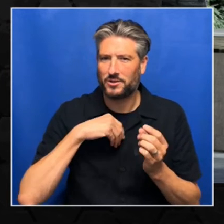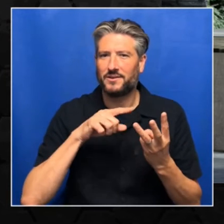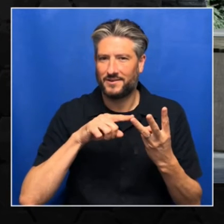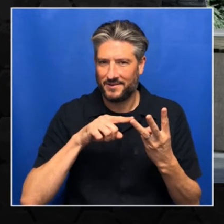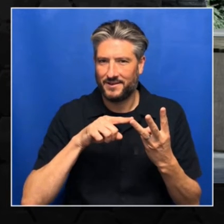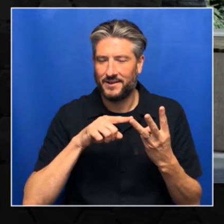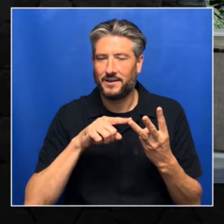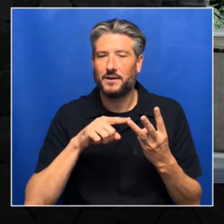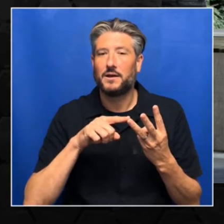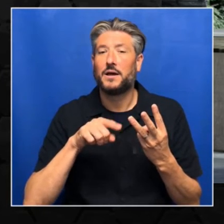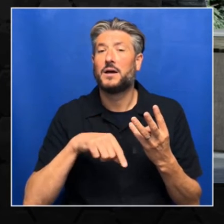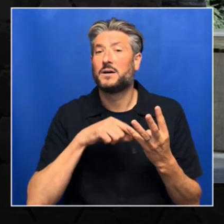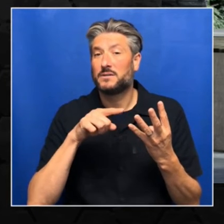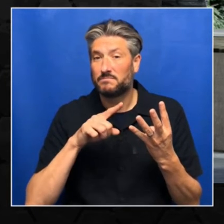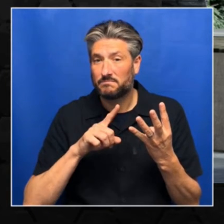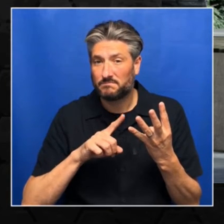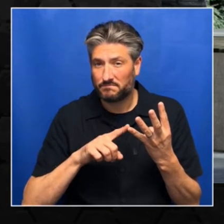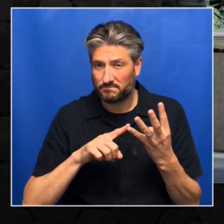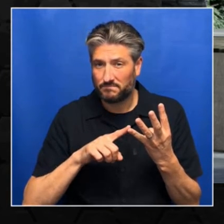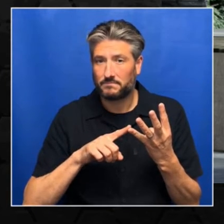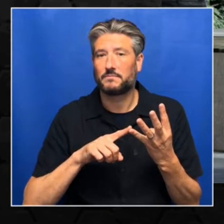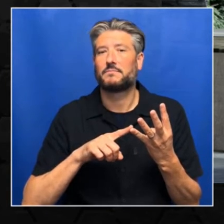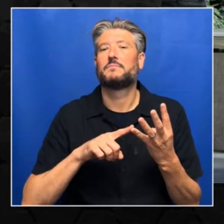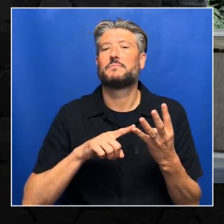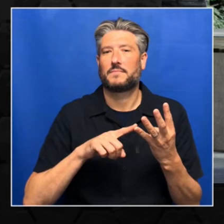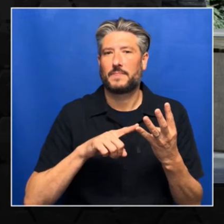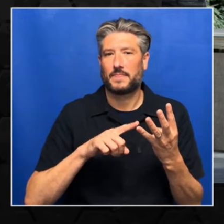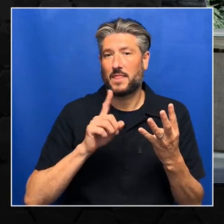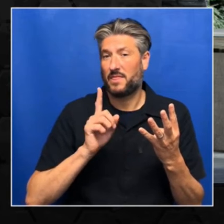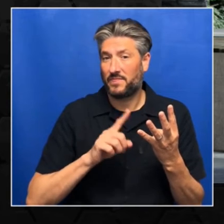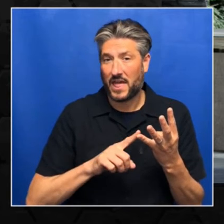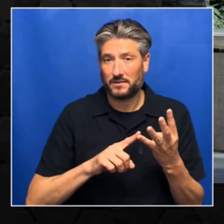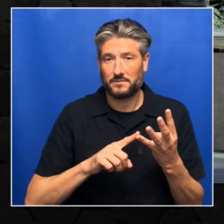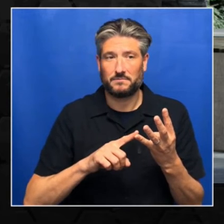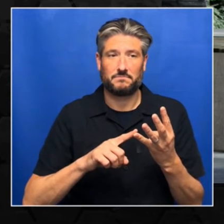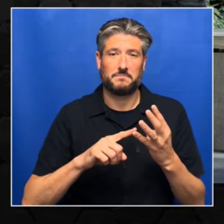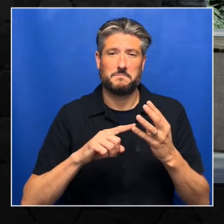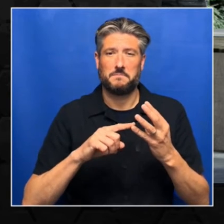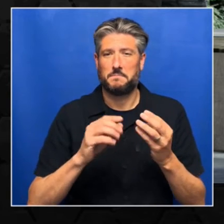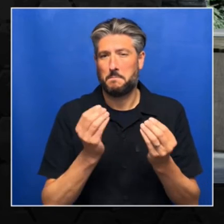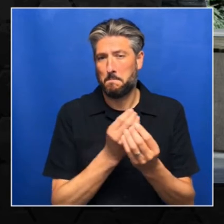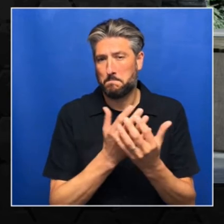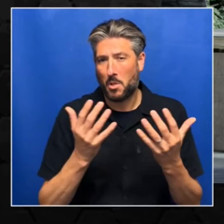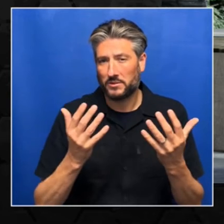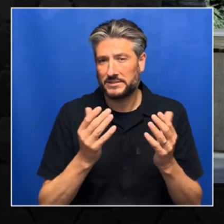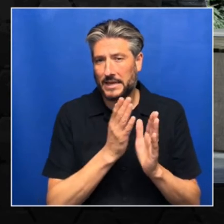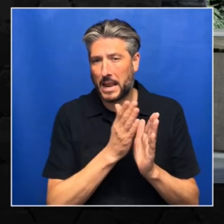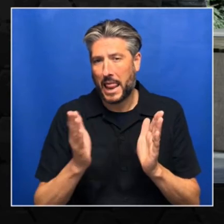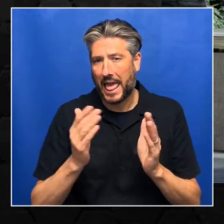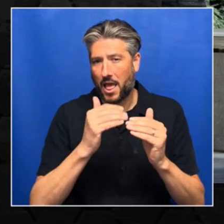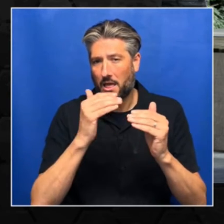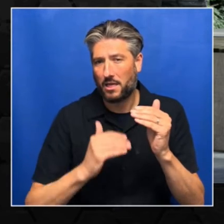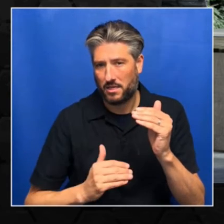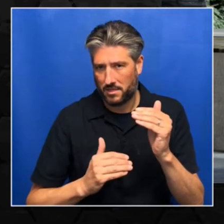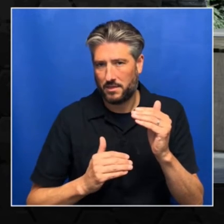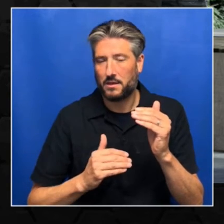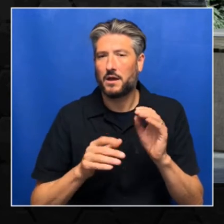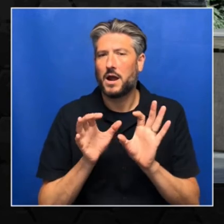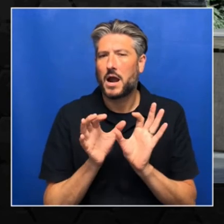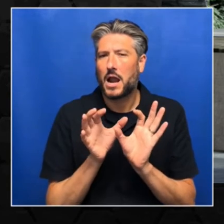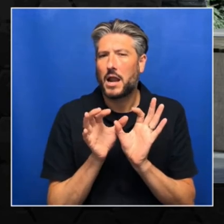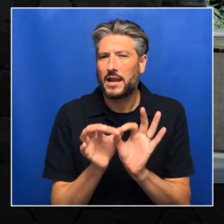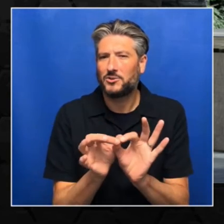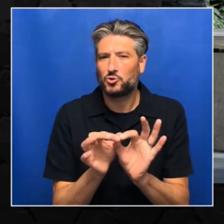a specific type of multi-layer perceptron to satisfy a specific job for image or